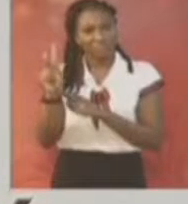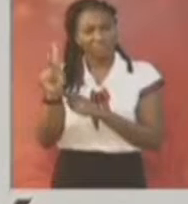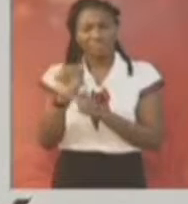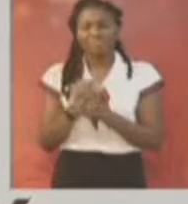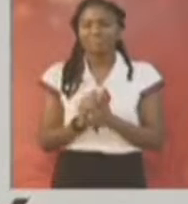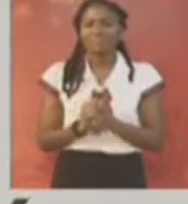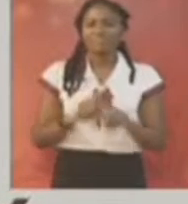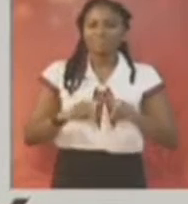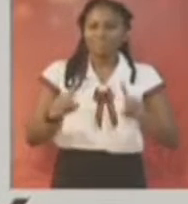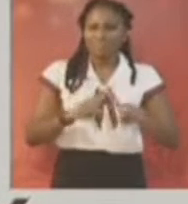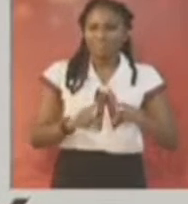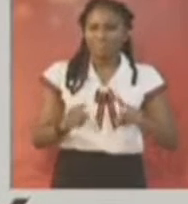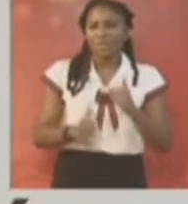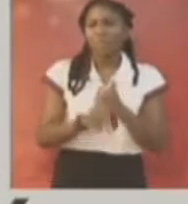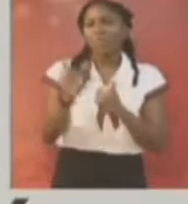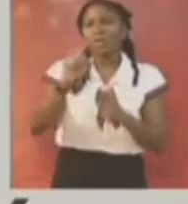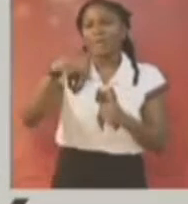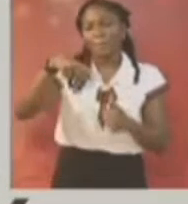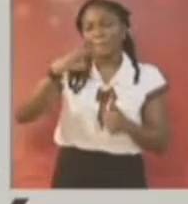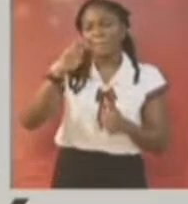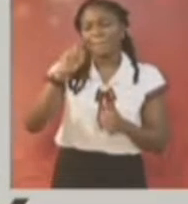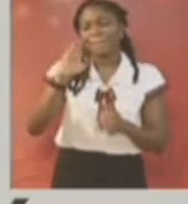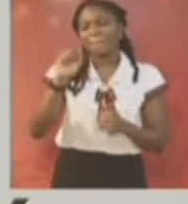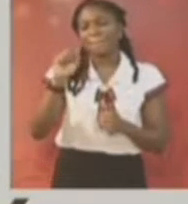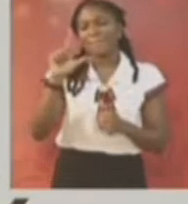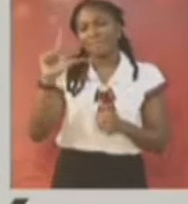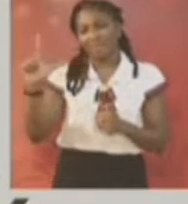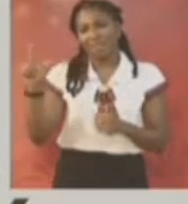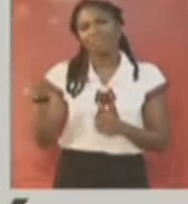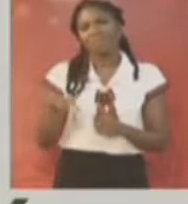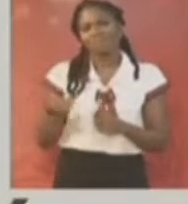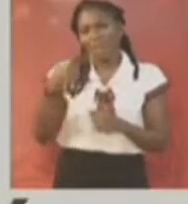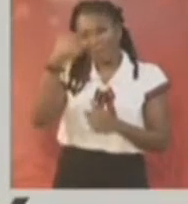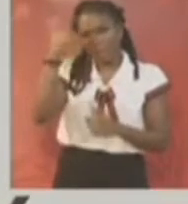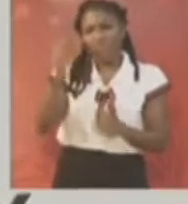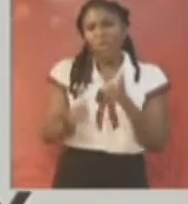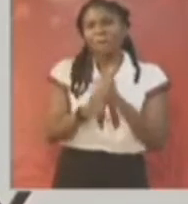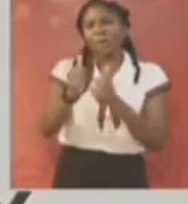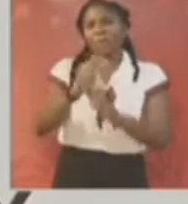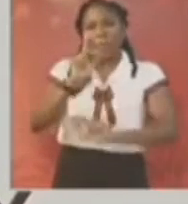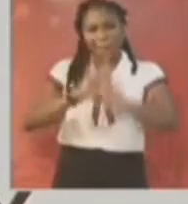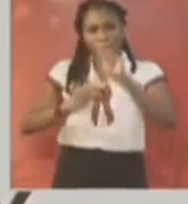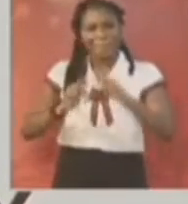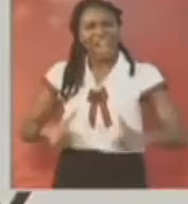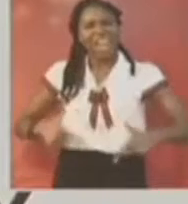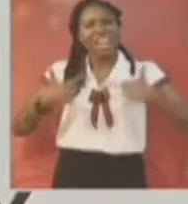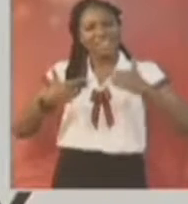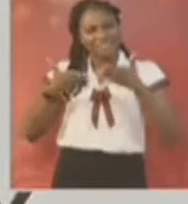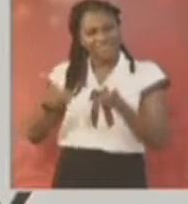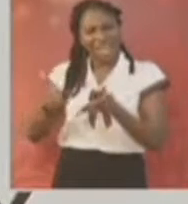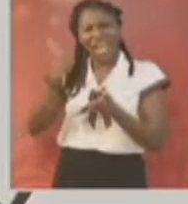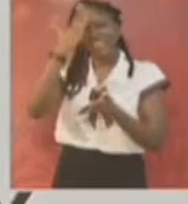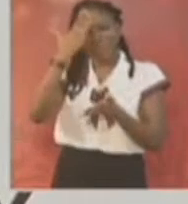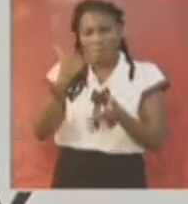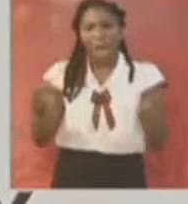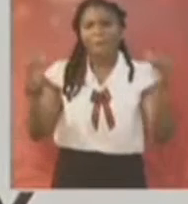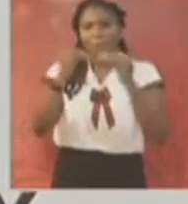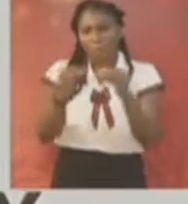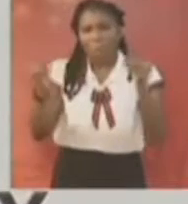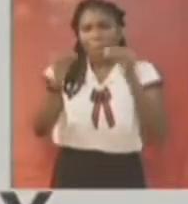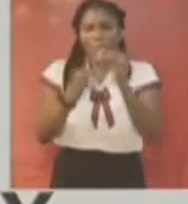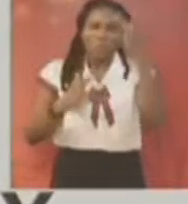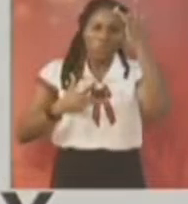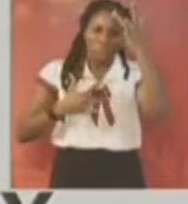that the places that have more people are obviously going to have more cases. So yes, the contact tracing was done as it